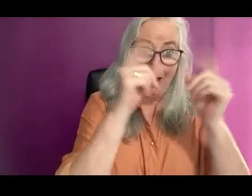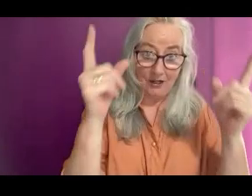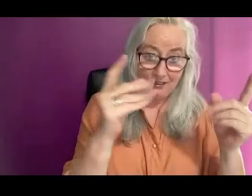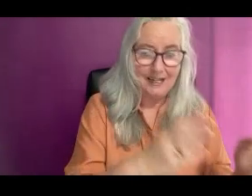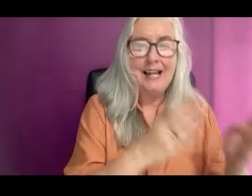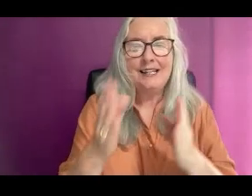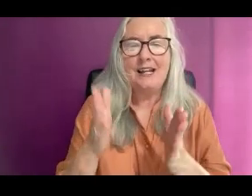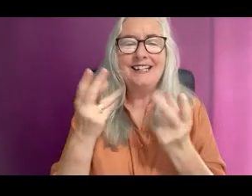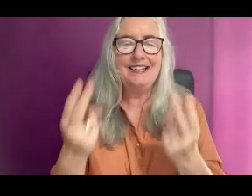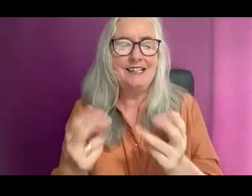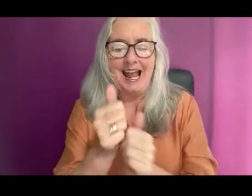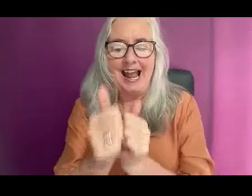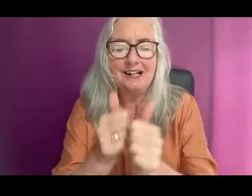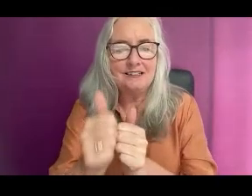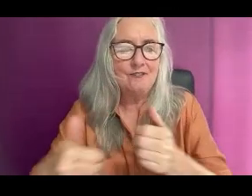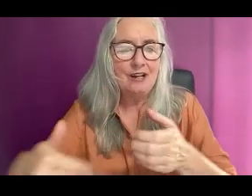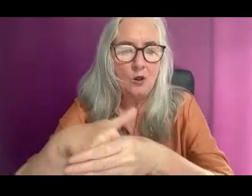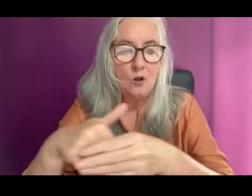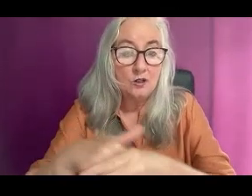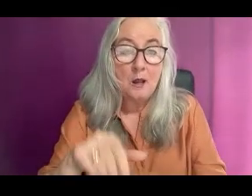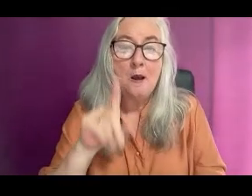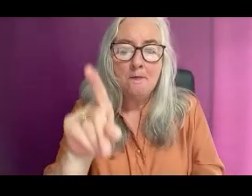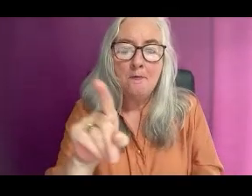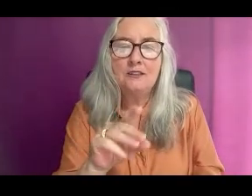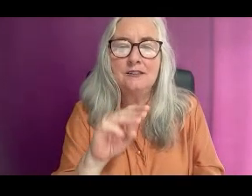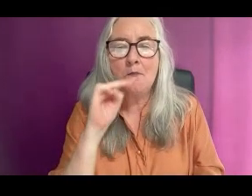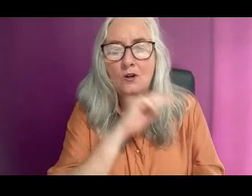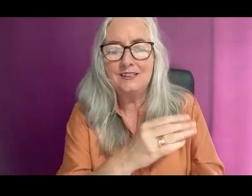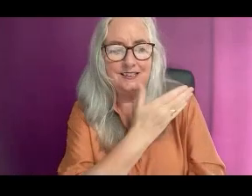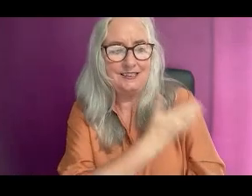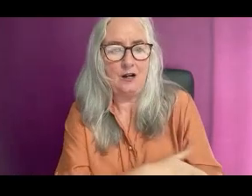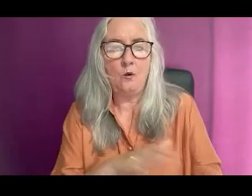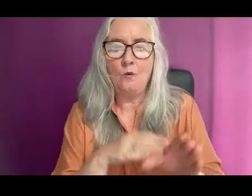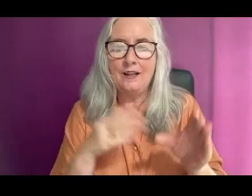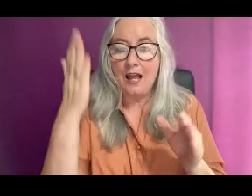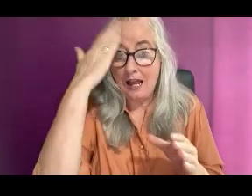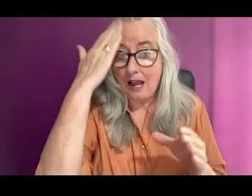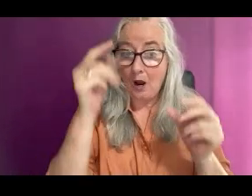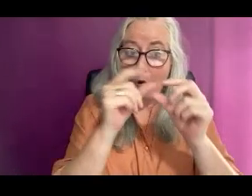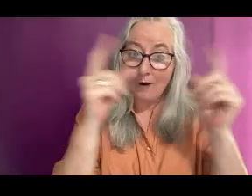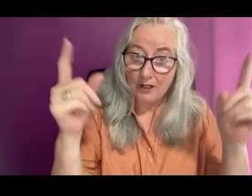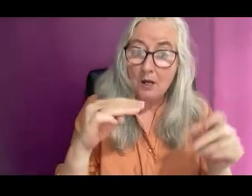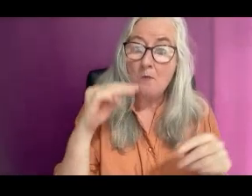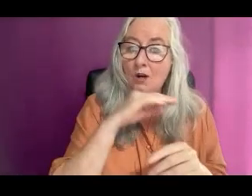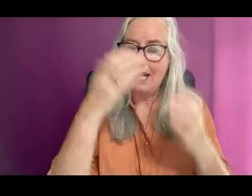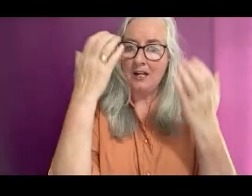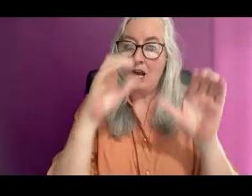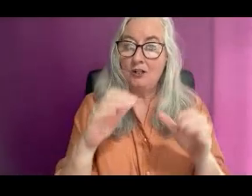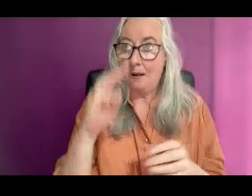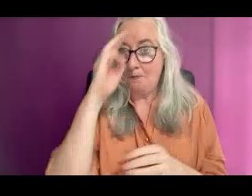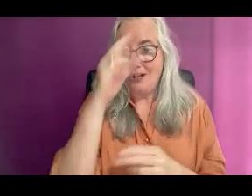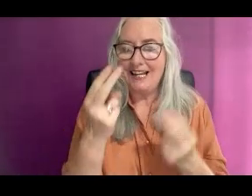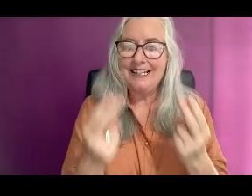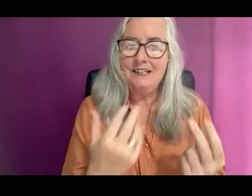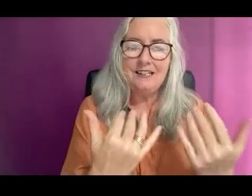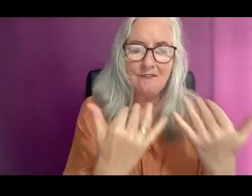inclusion. But it's important to start with awareness, and it's important to acknowledge that employers need information, and it's important